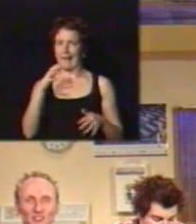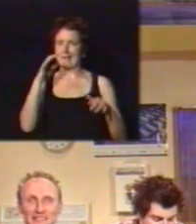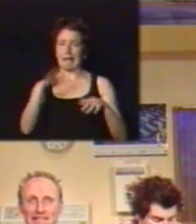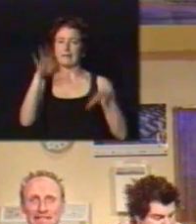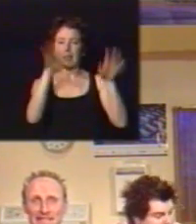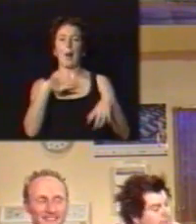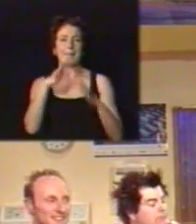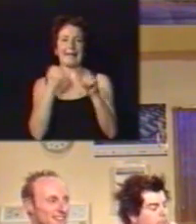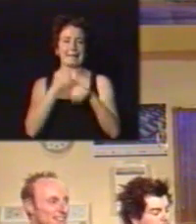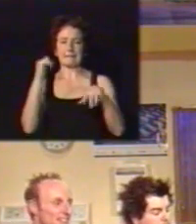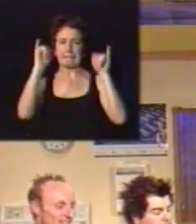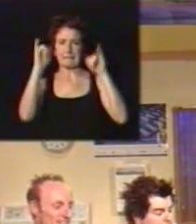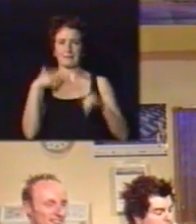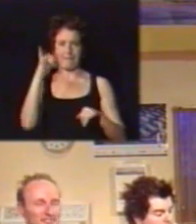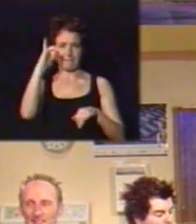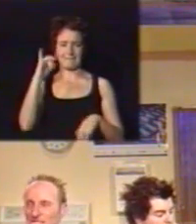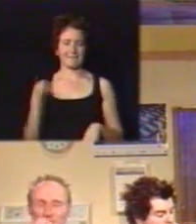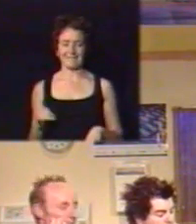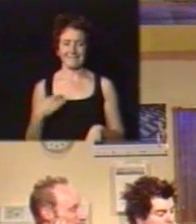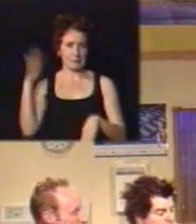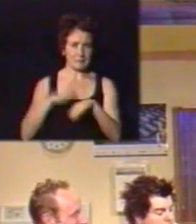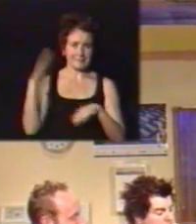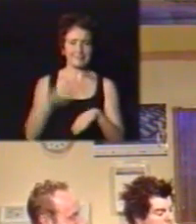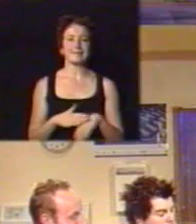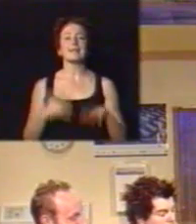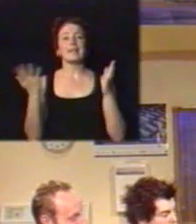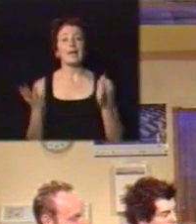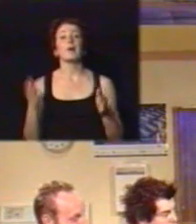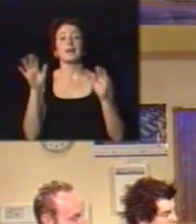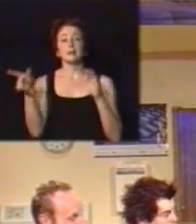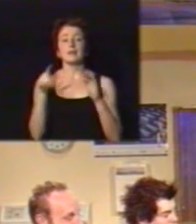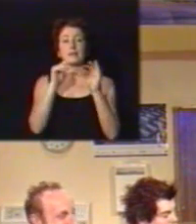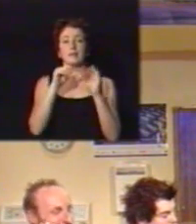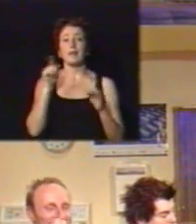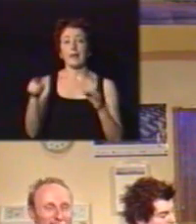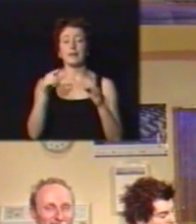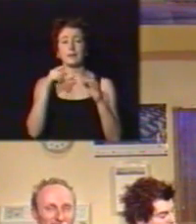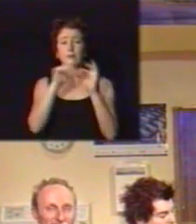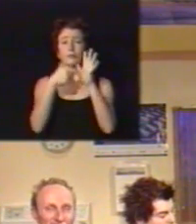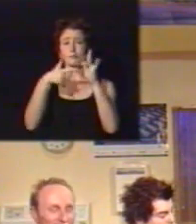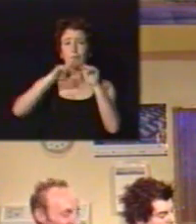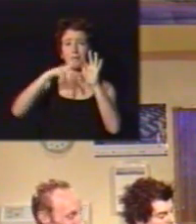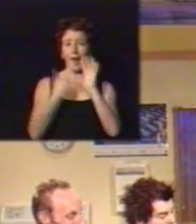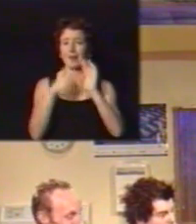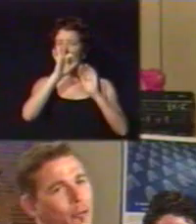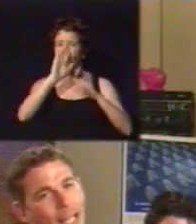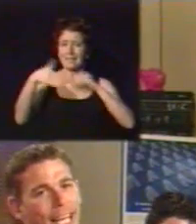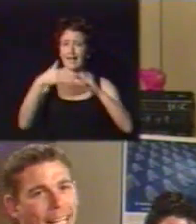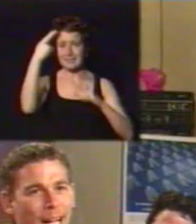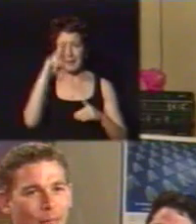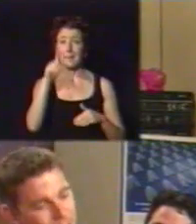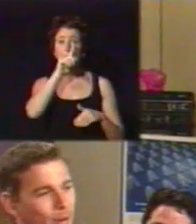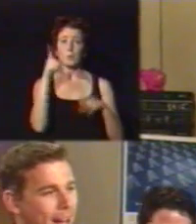Let's not get into that. Now, just to, it's not that hard a last name. Biffra is not that hard a last name, but when people spell it